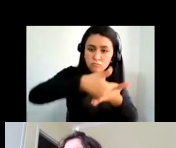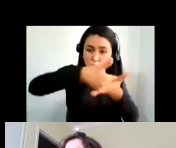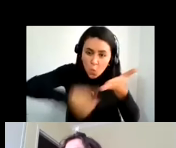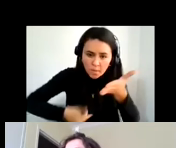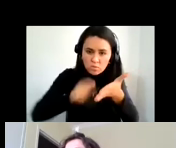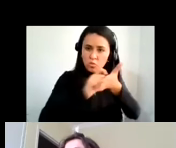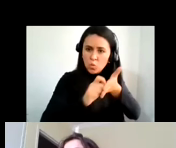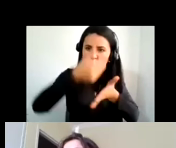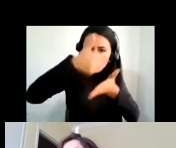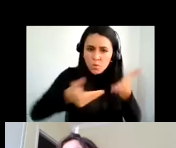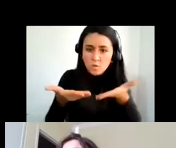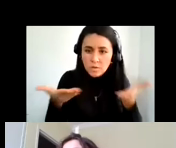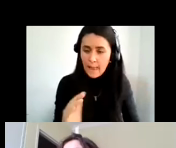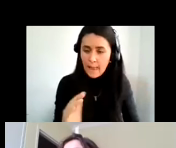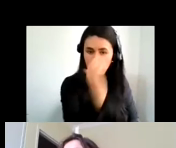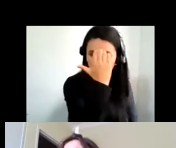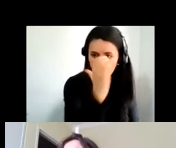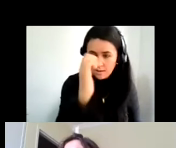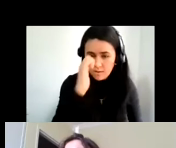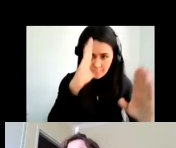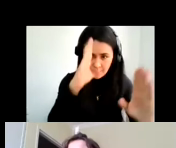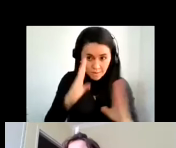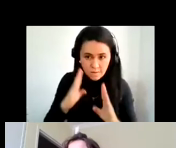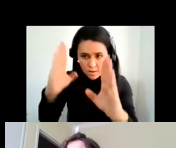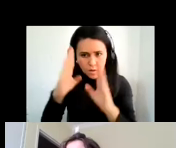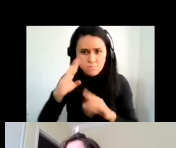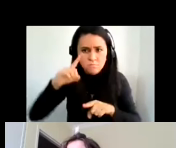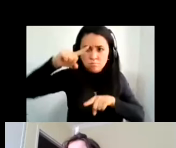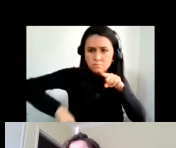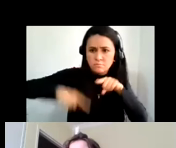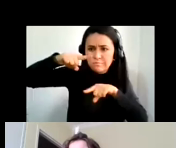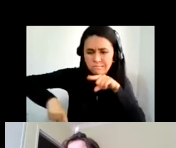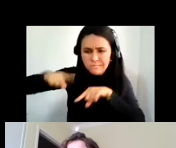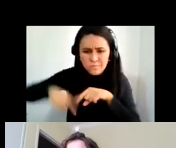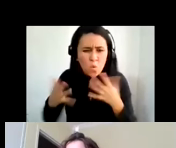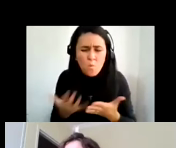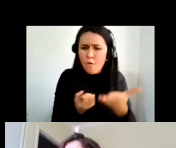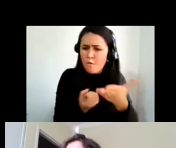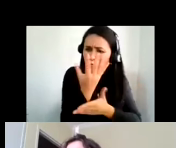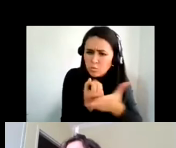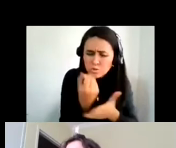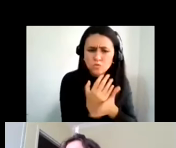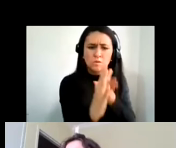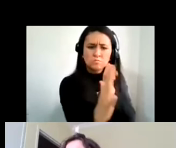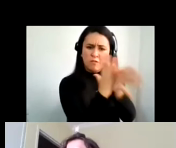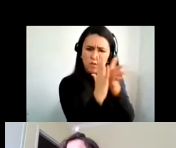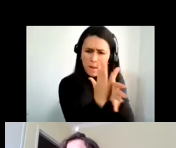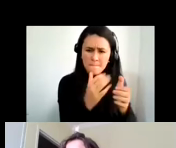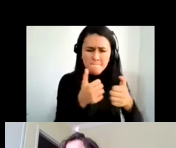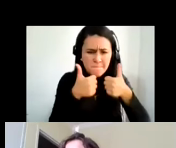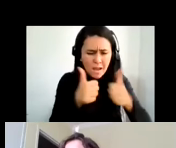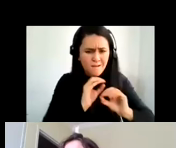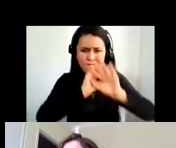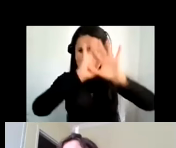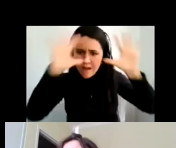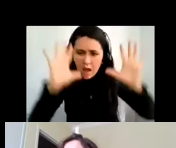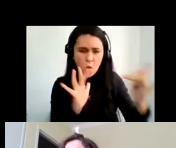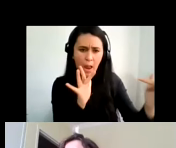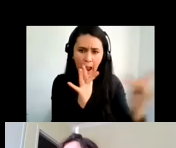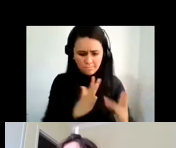location. Information on the services in formats that are appropriate and that really reflect the